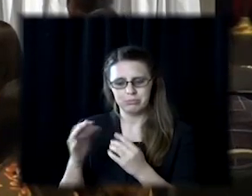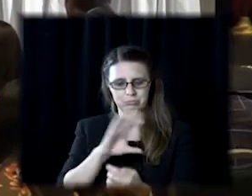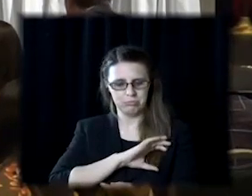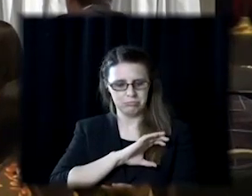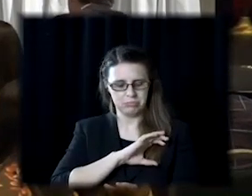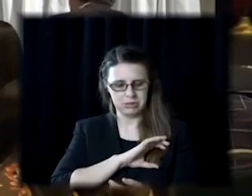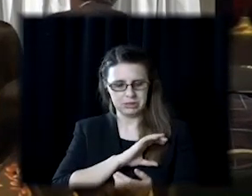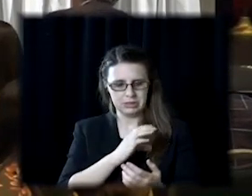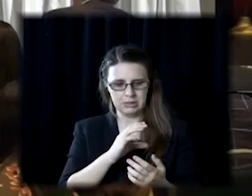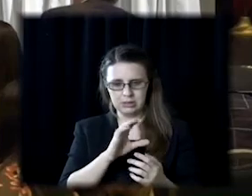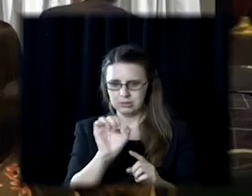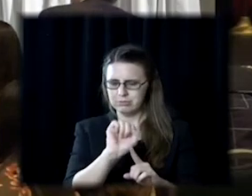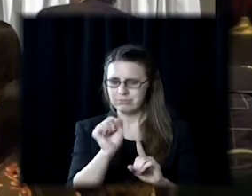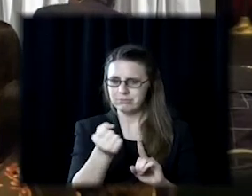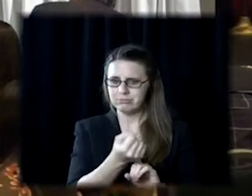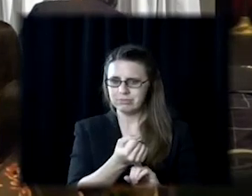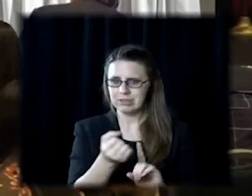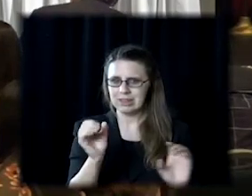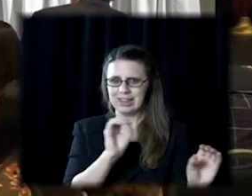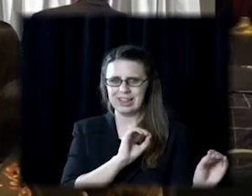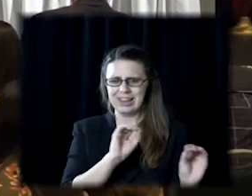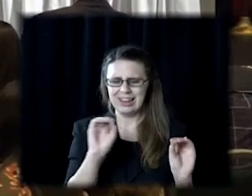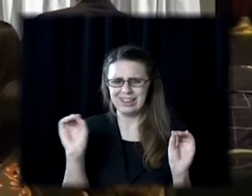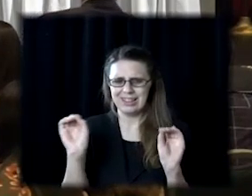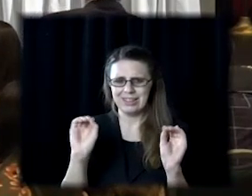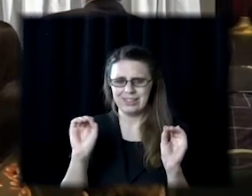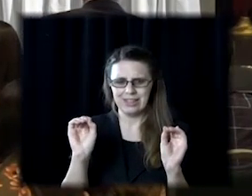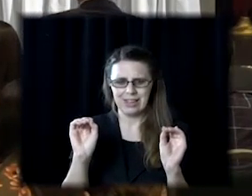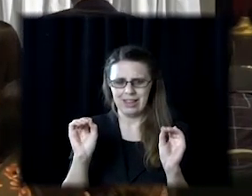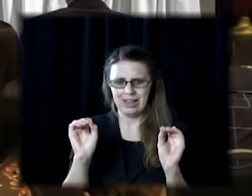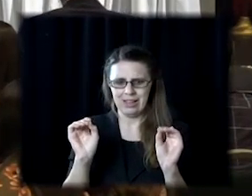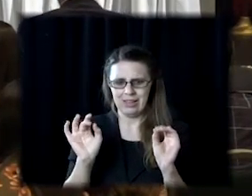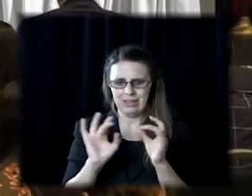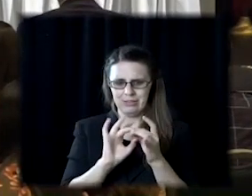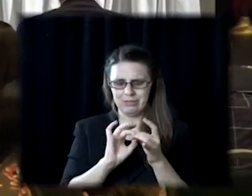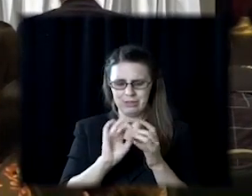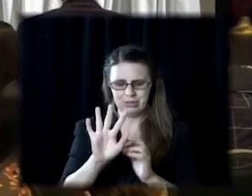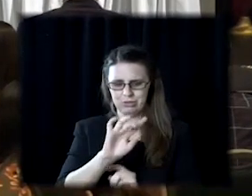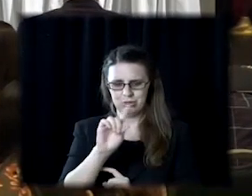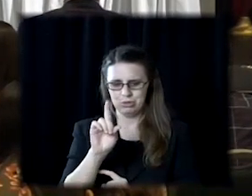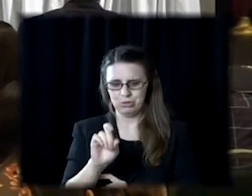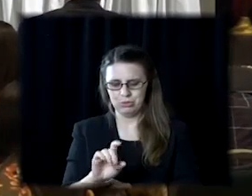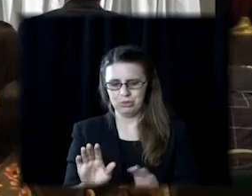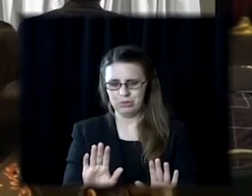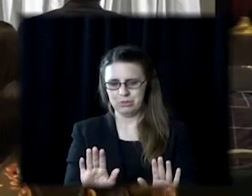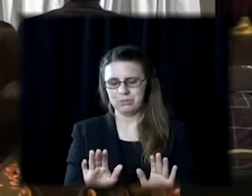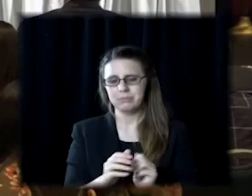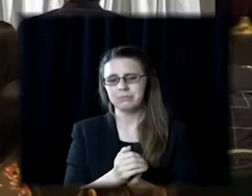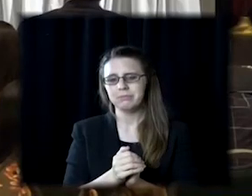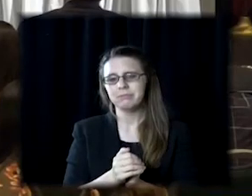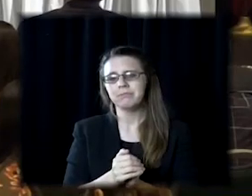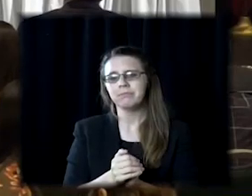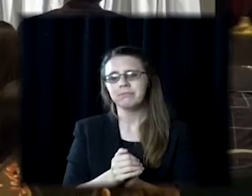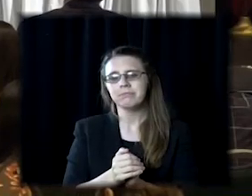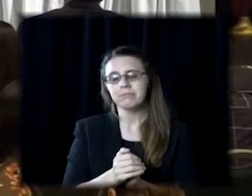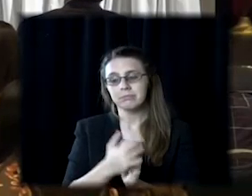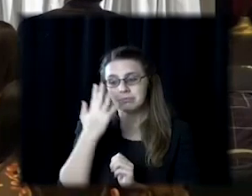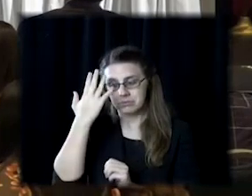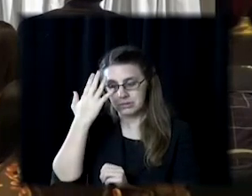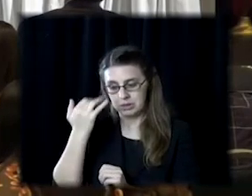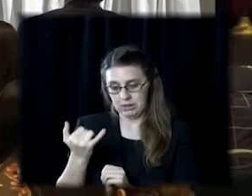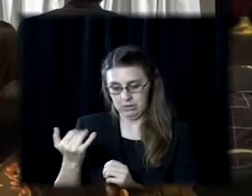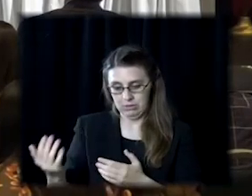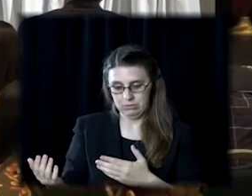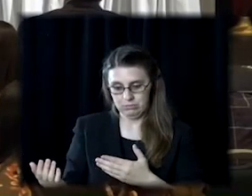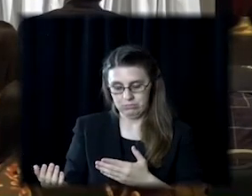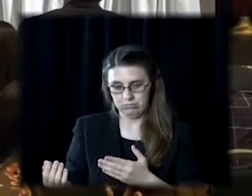police issue has nothing to do with the premise of your question. It is related to the belief shared by